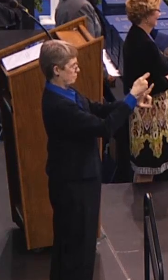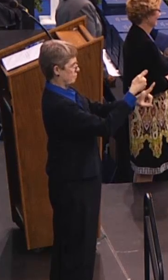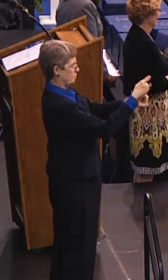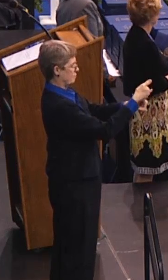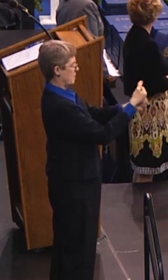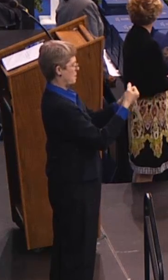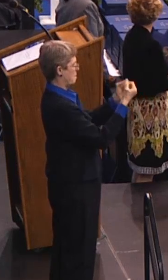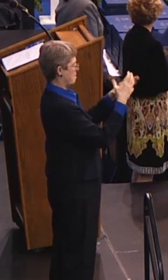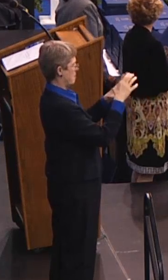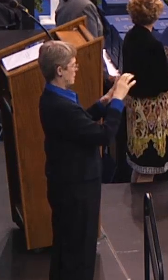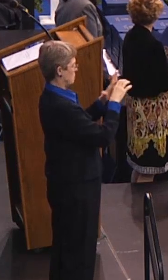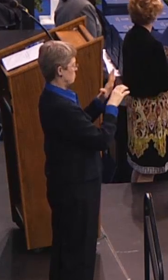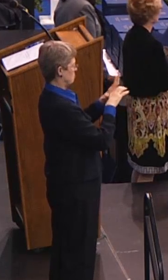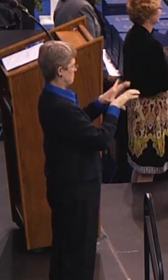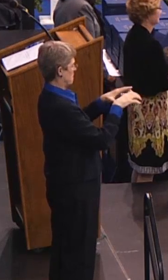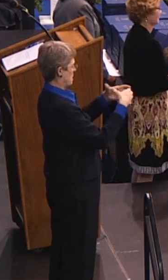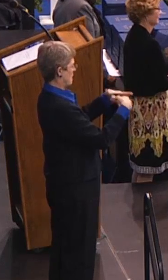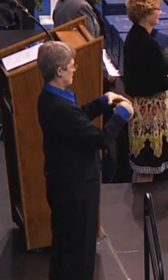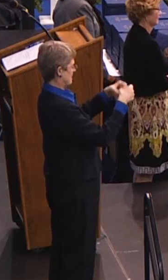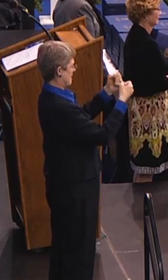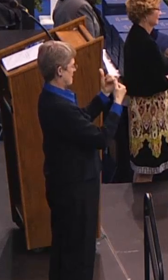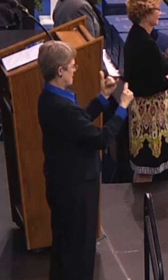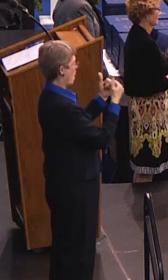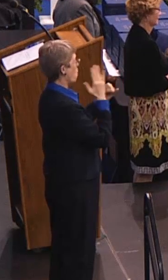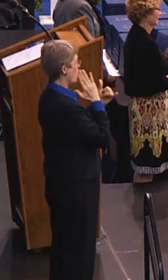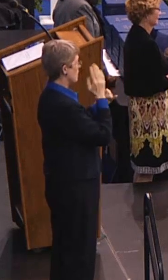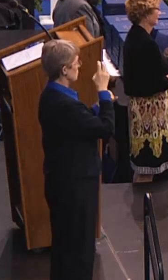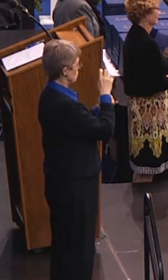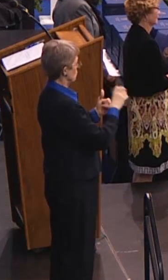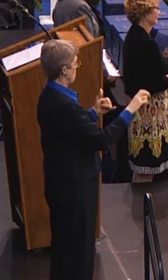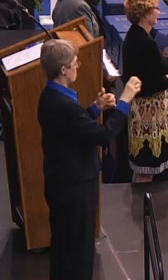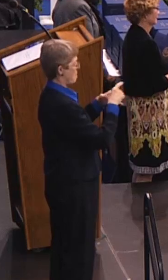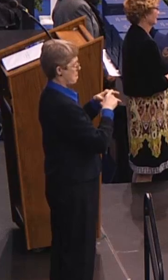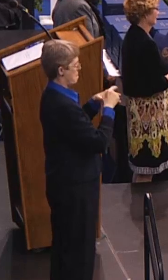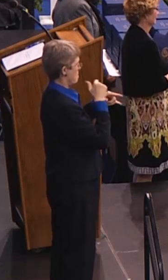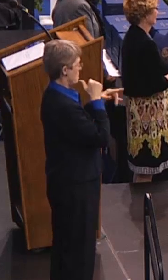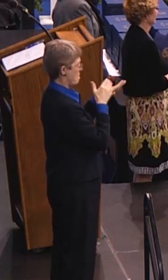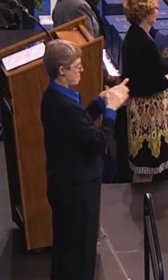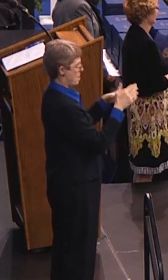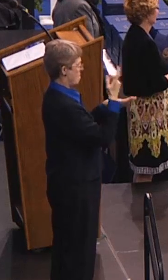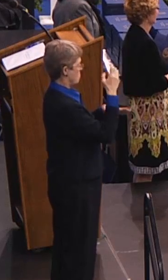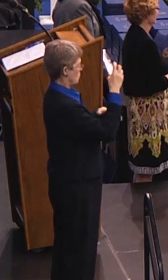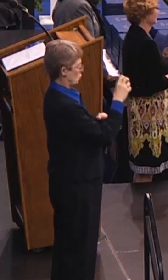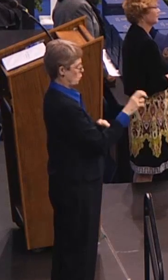courses taken in this program will transfer, the degree is not designed as a transfer degree.